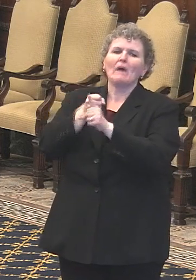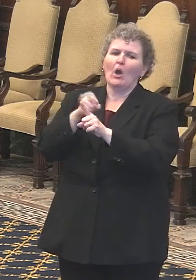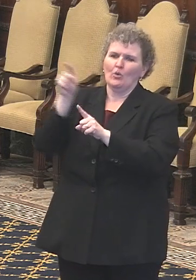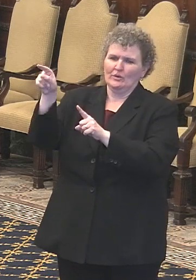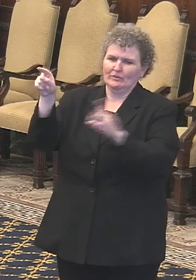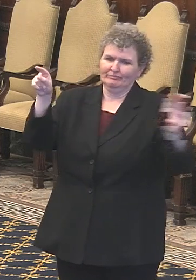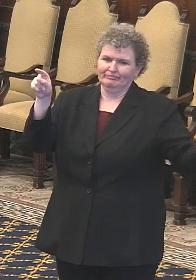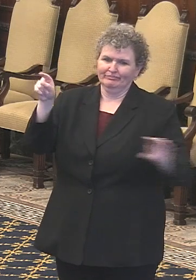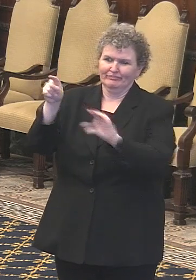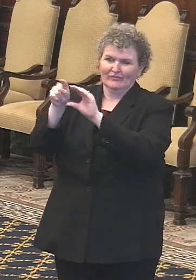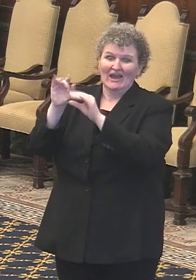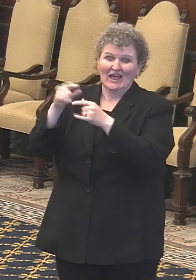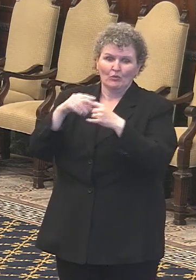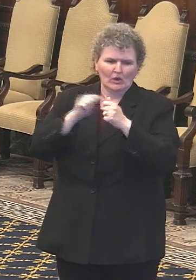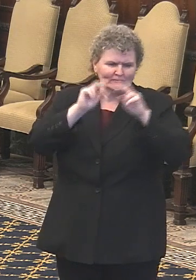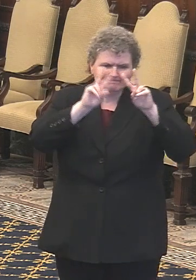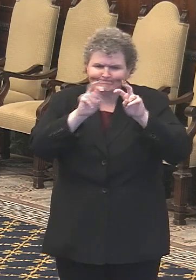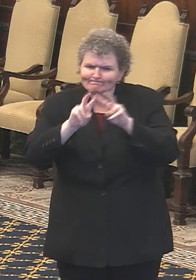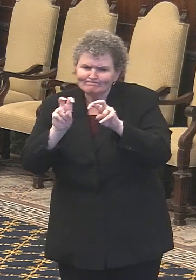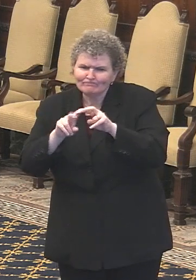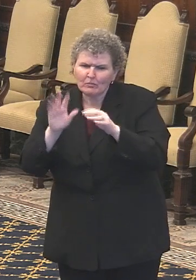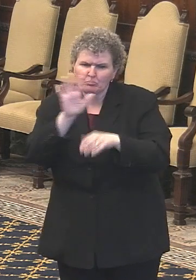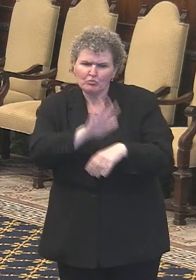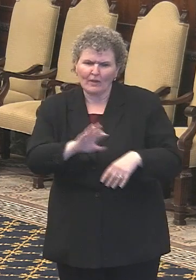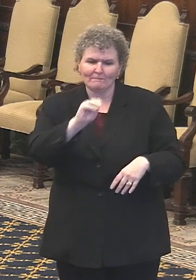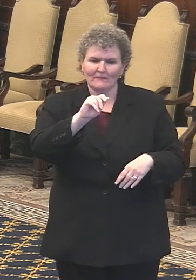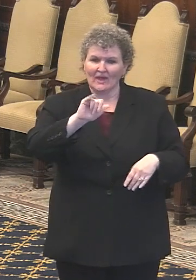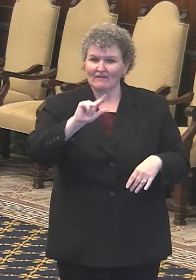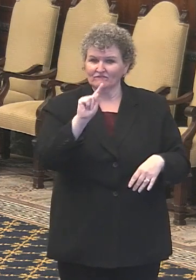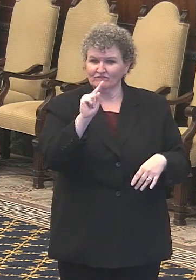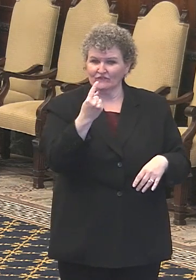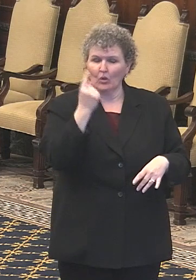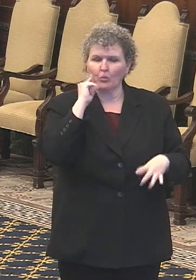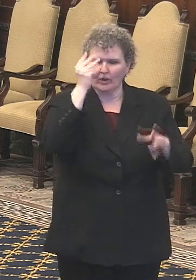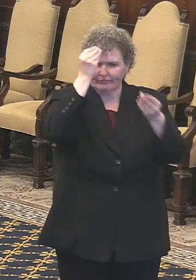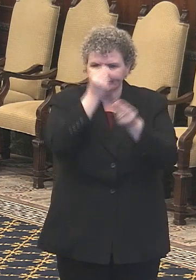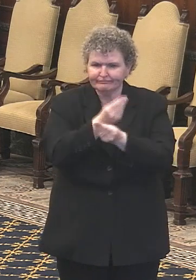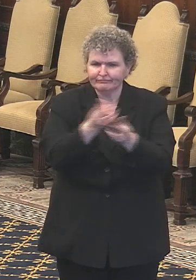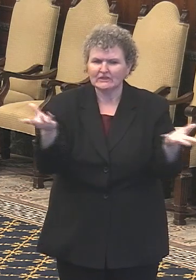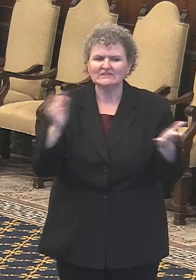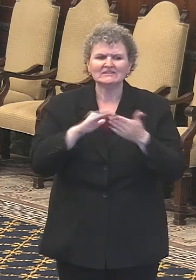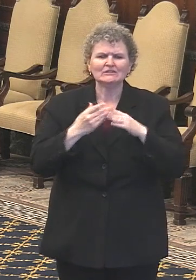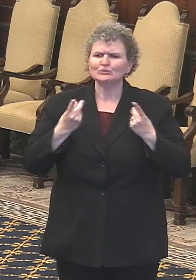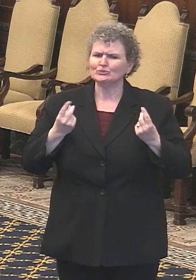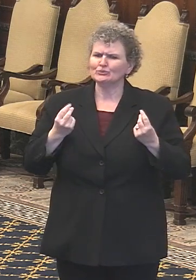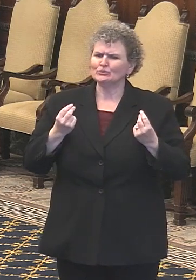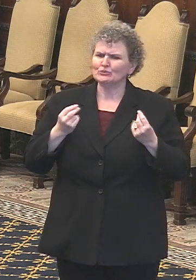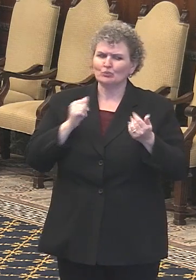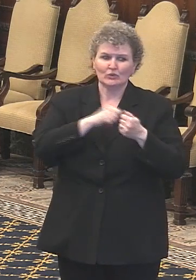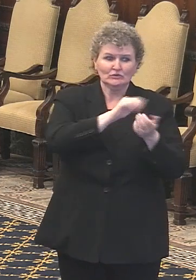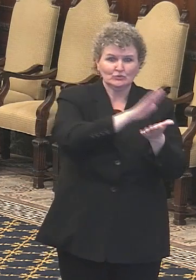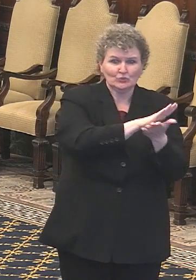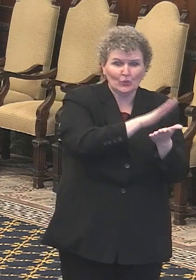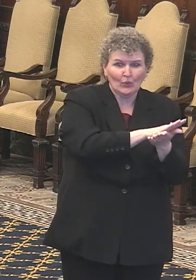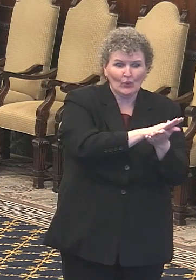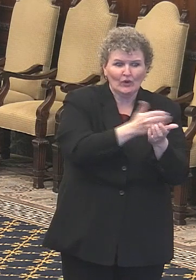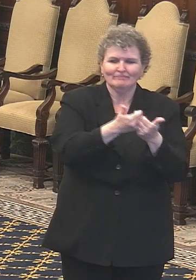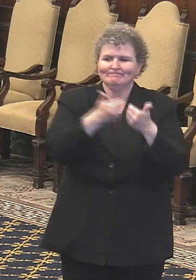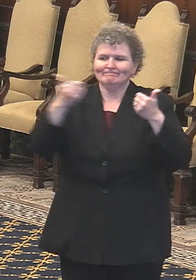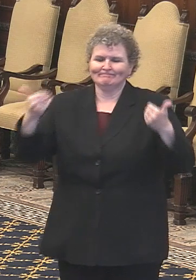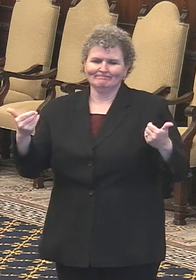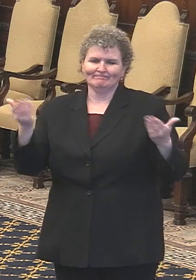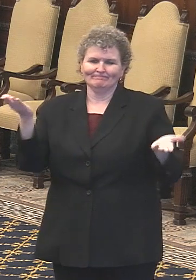Mayor, could you talk to us about, we know that the president is asking to relax social distancing and reopen parts of the country. What would that look